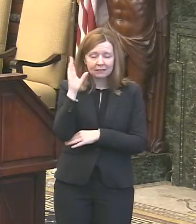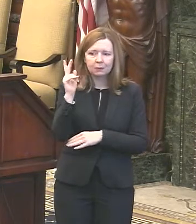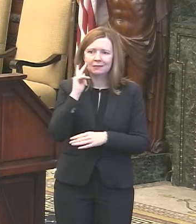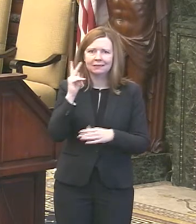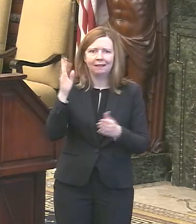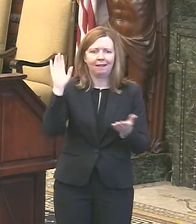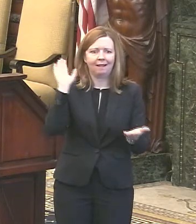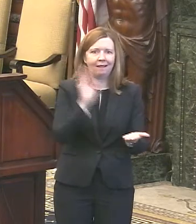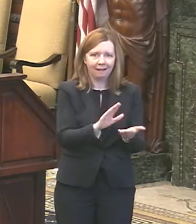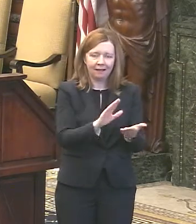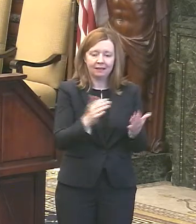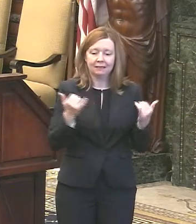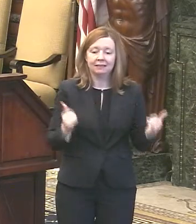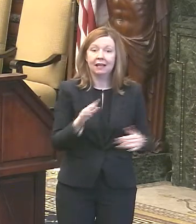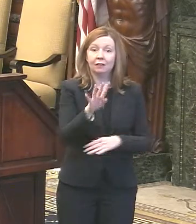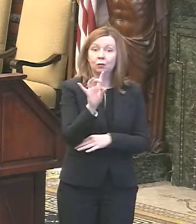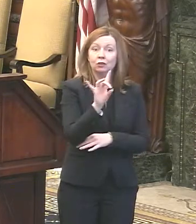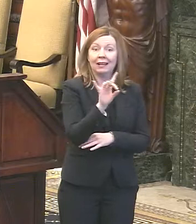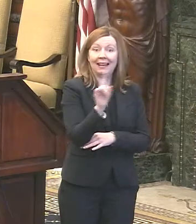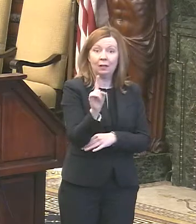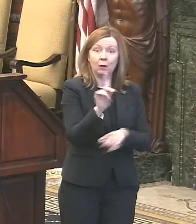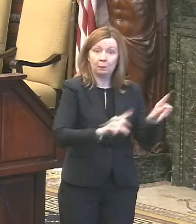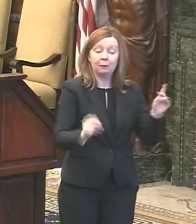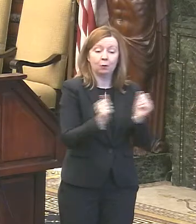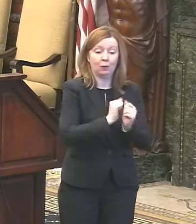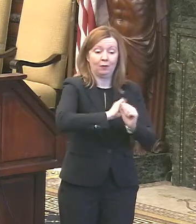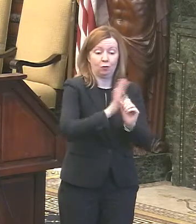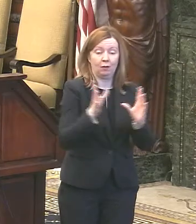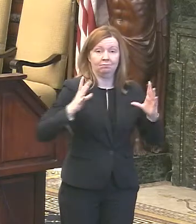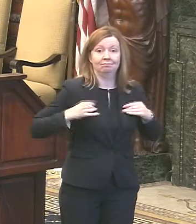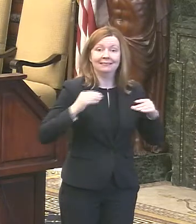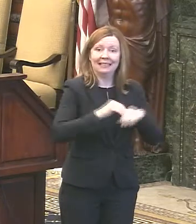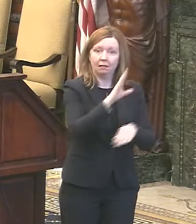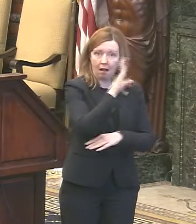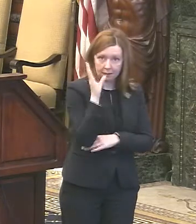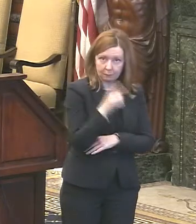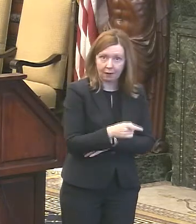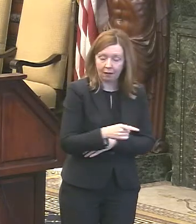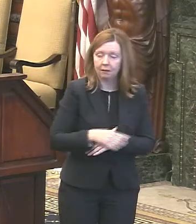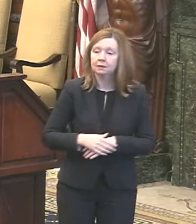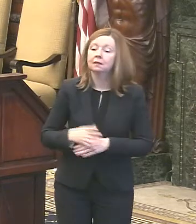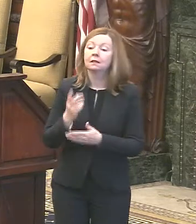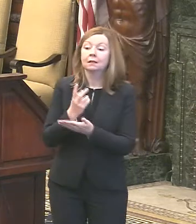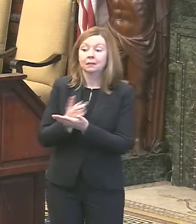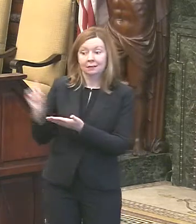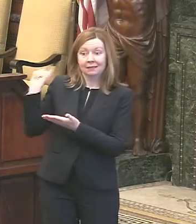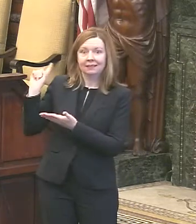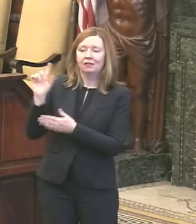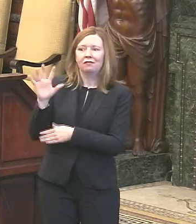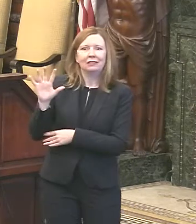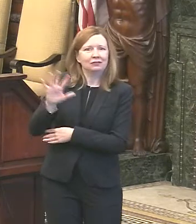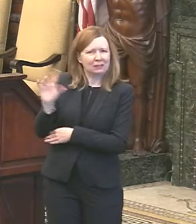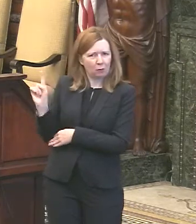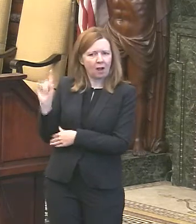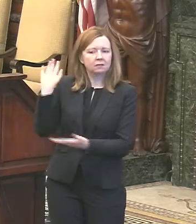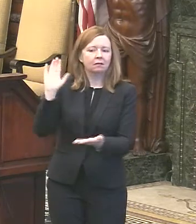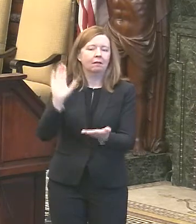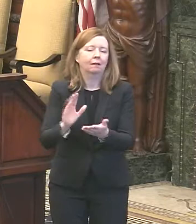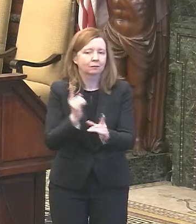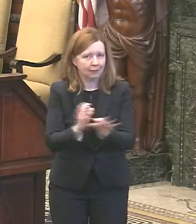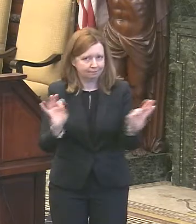declines. Today, there were 481 people with coronavirus in Philadelphia hospitals. A week ago, that was 551, so we're going in the right